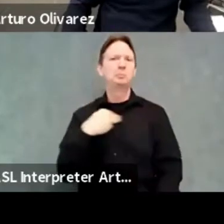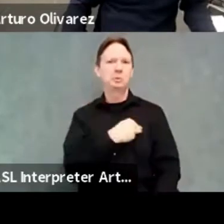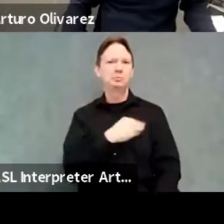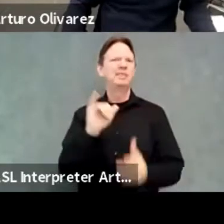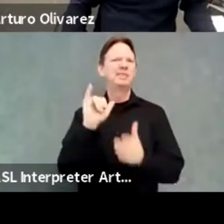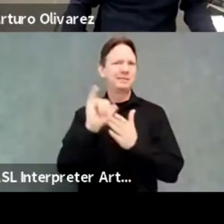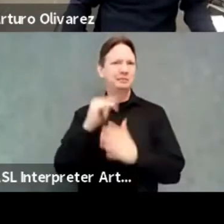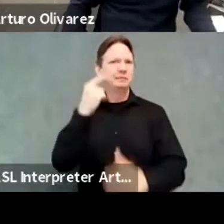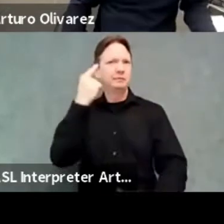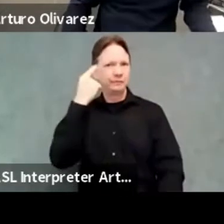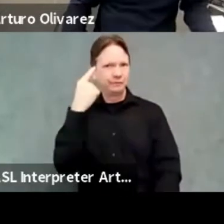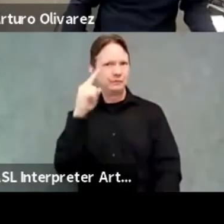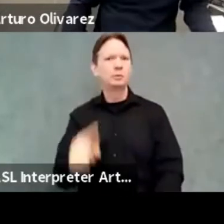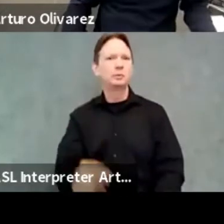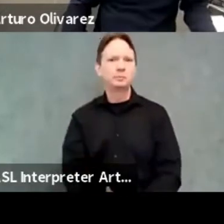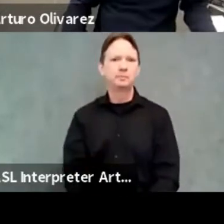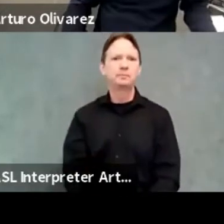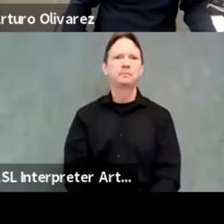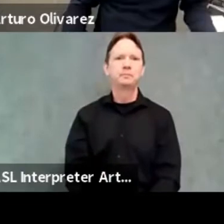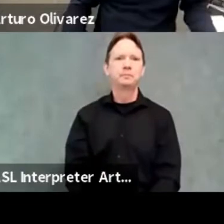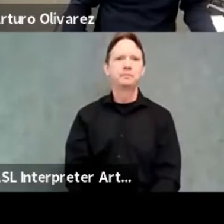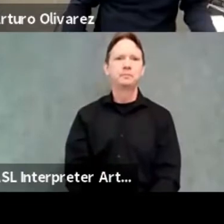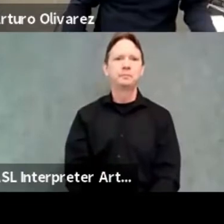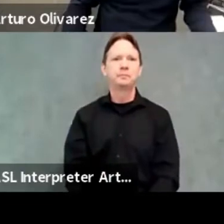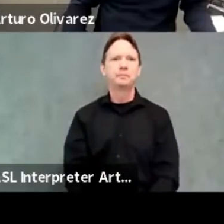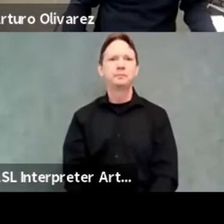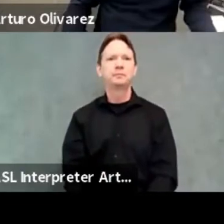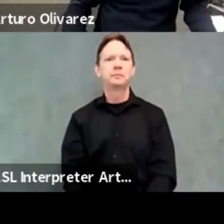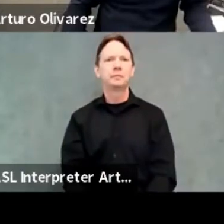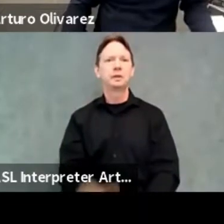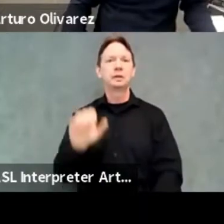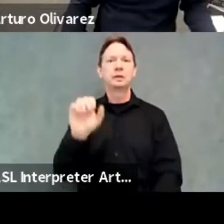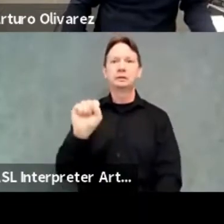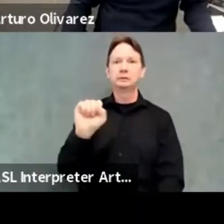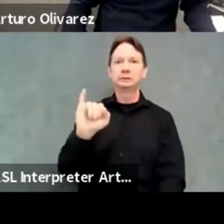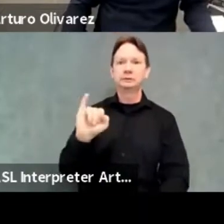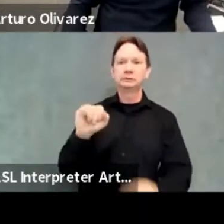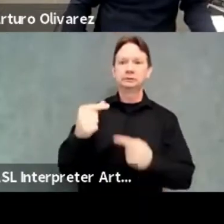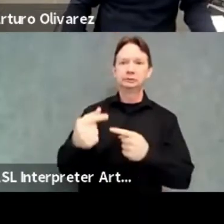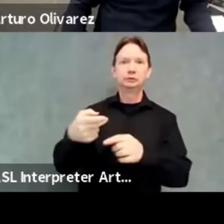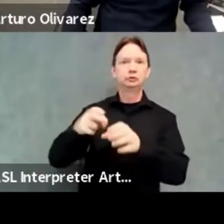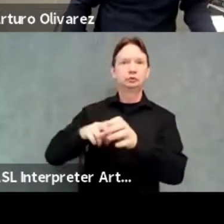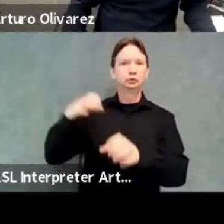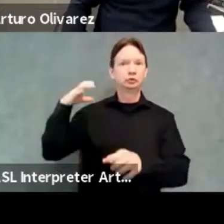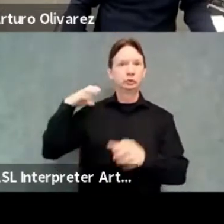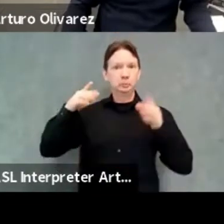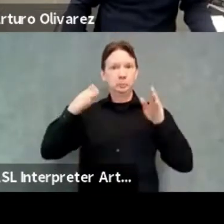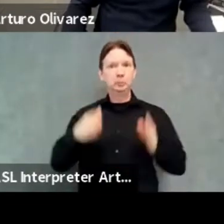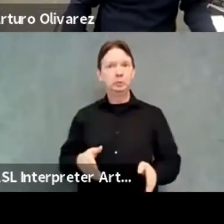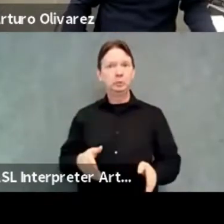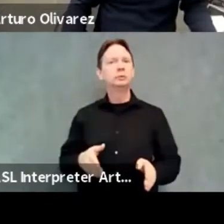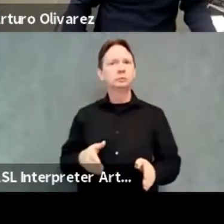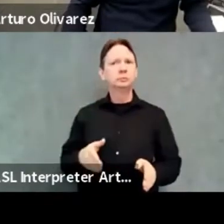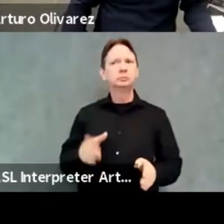SIG members. The SIG chair is also given access to the lapsed member listserv, and this is just for, I think,